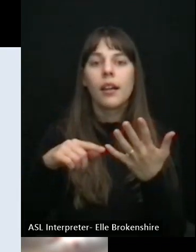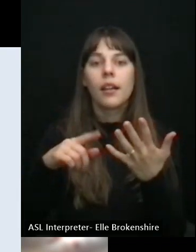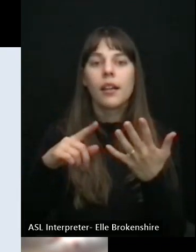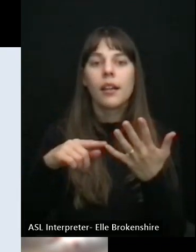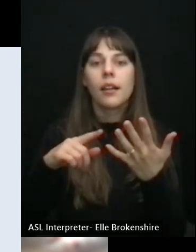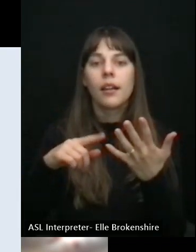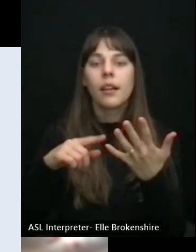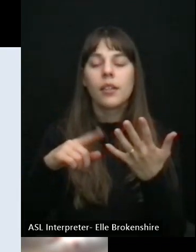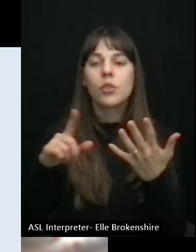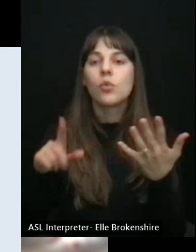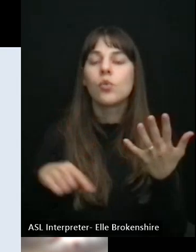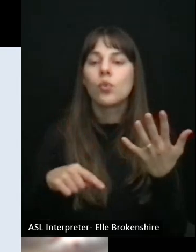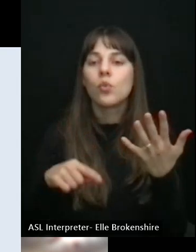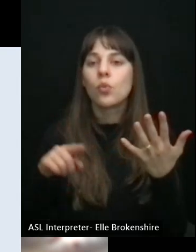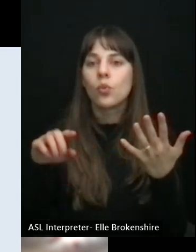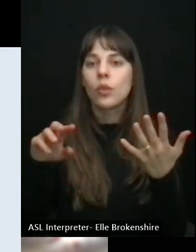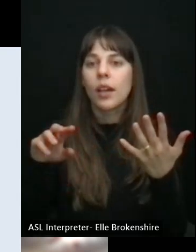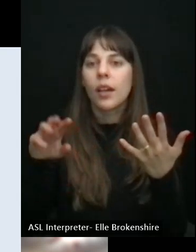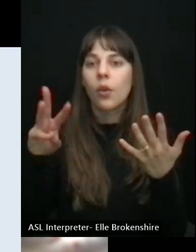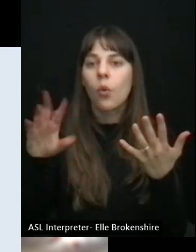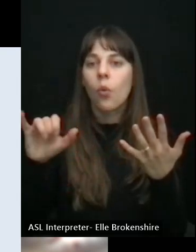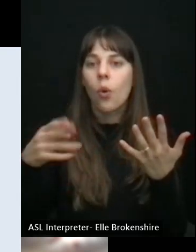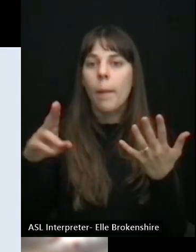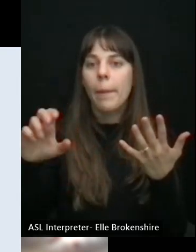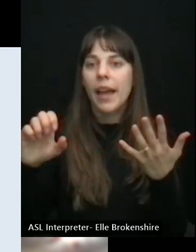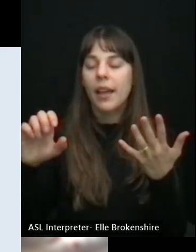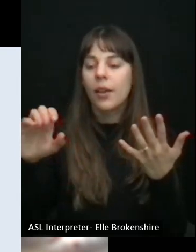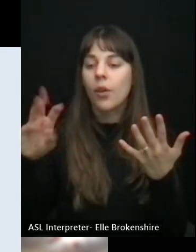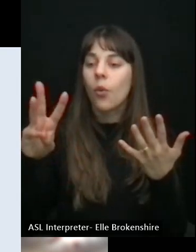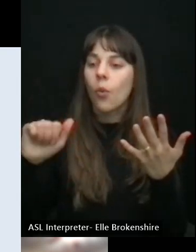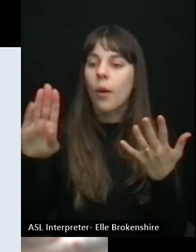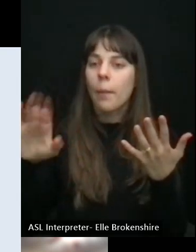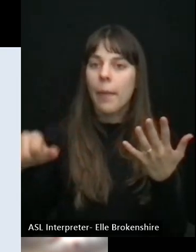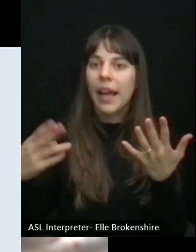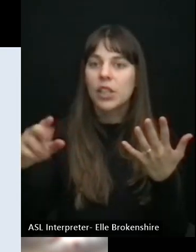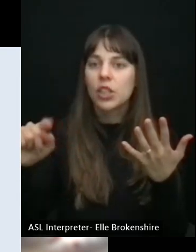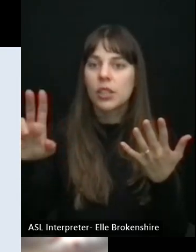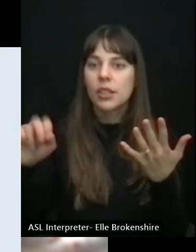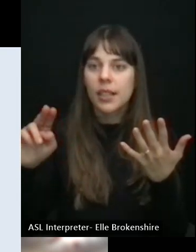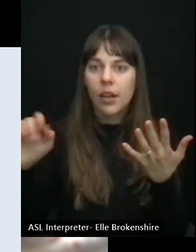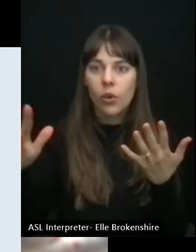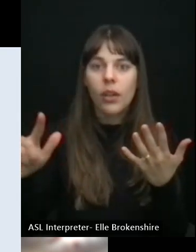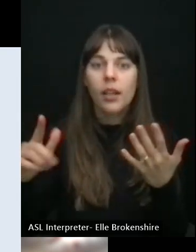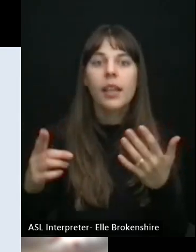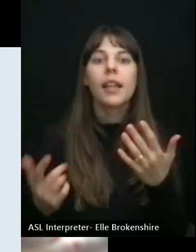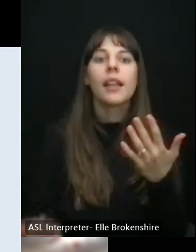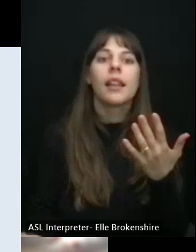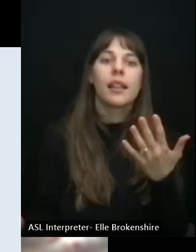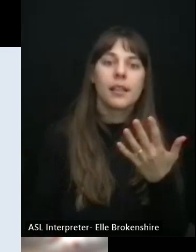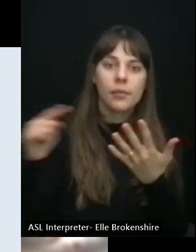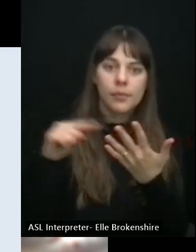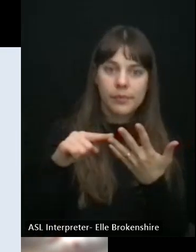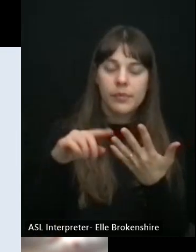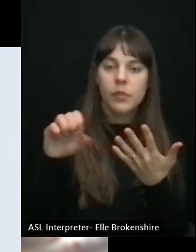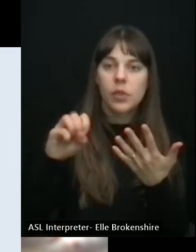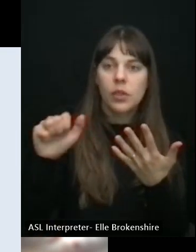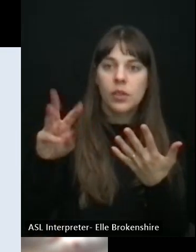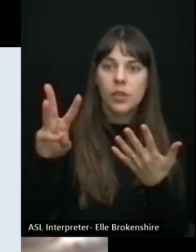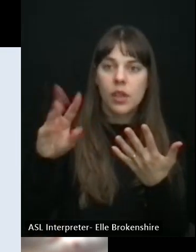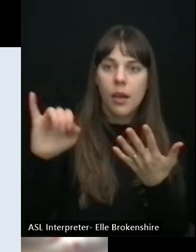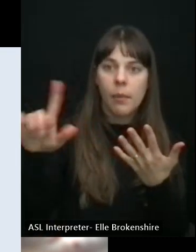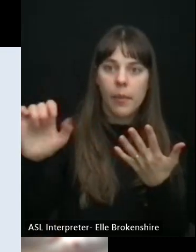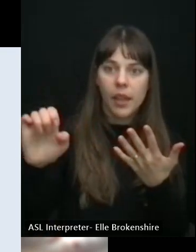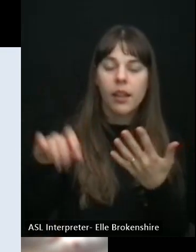The 51L is also an exception. On the inbound will be normal routing that is currently operating today, but on the